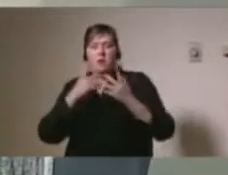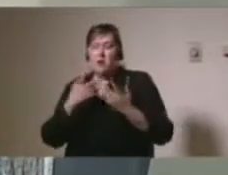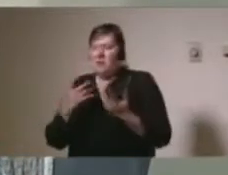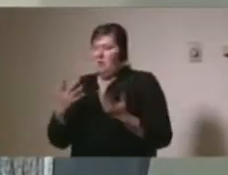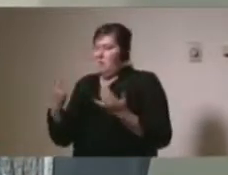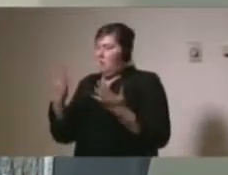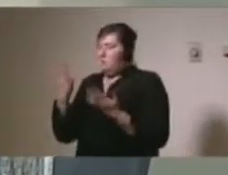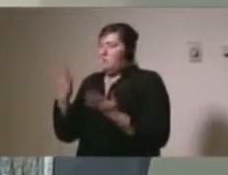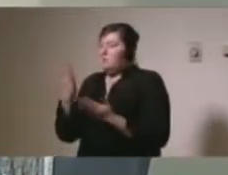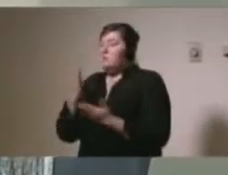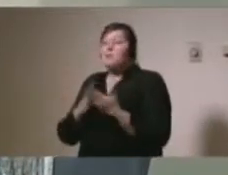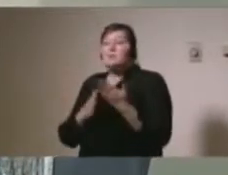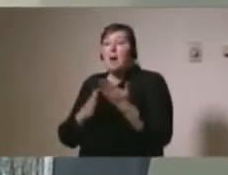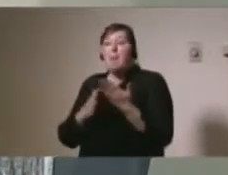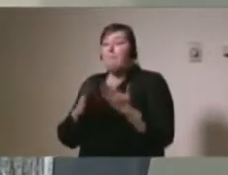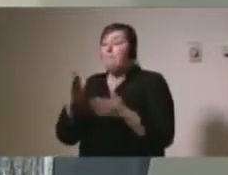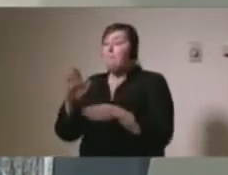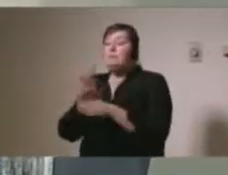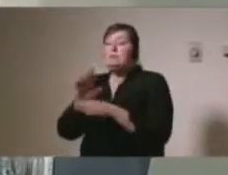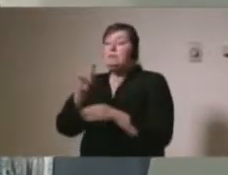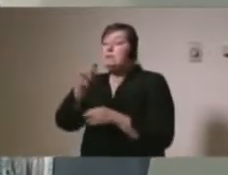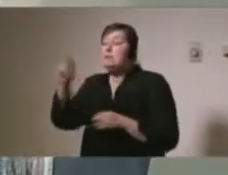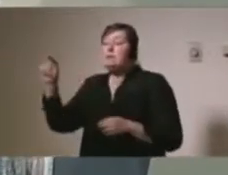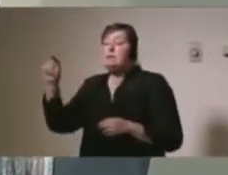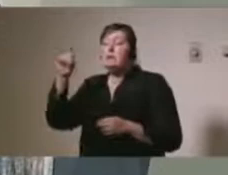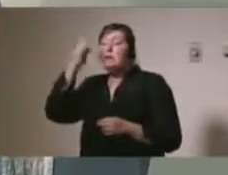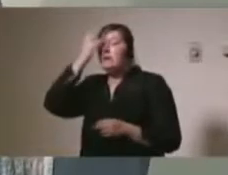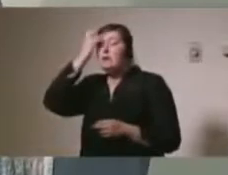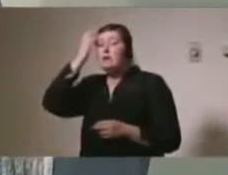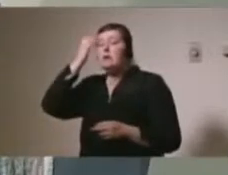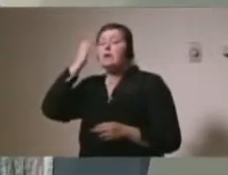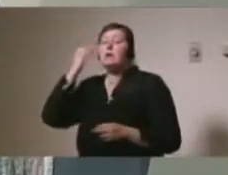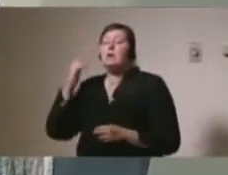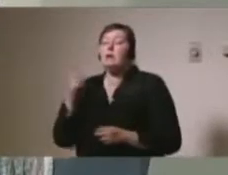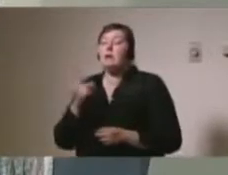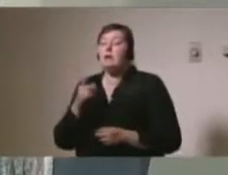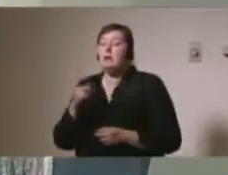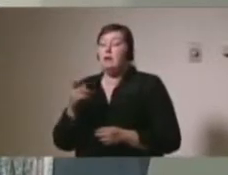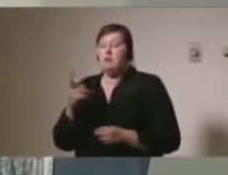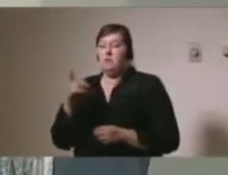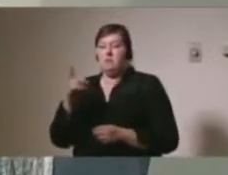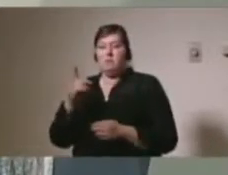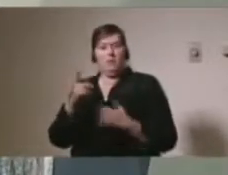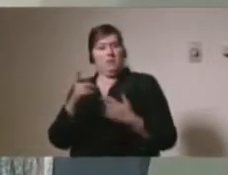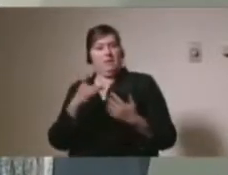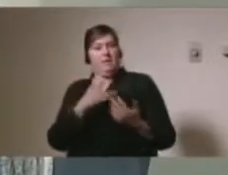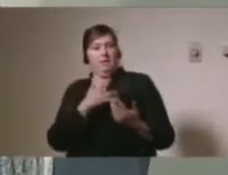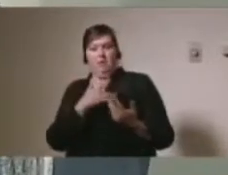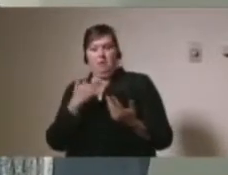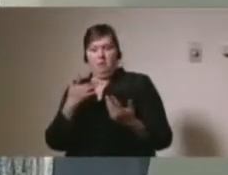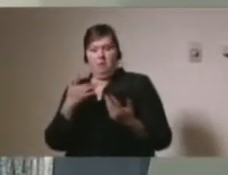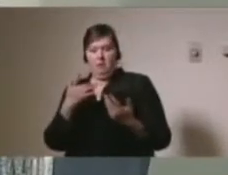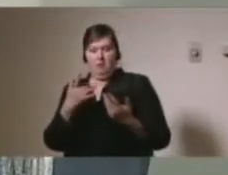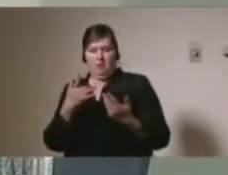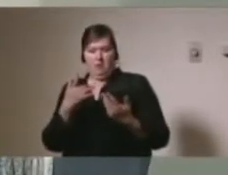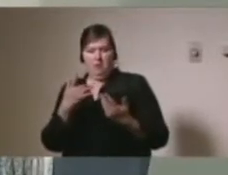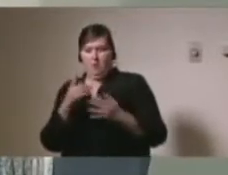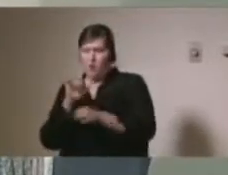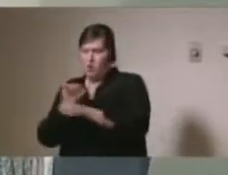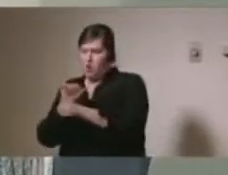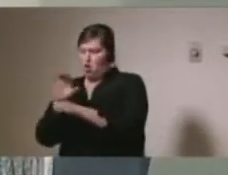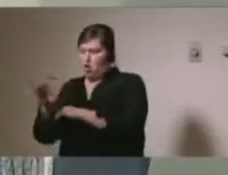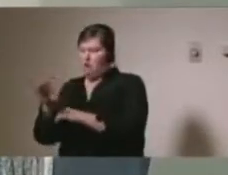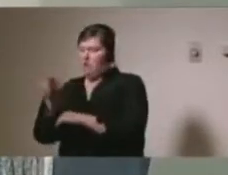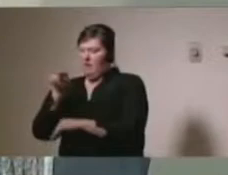some commercial businesses where you're forced to sell things just for the sake of it and forget